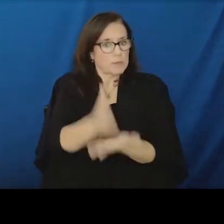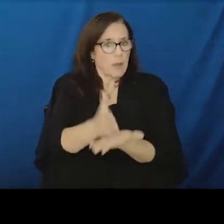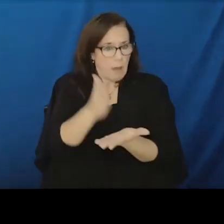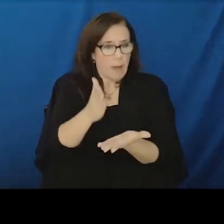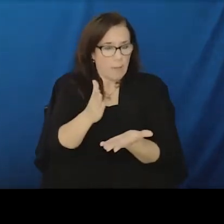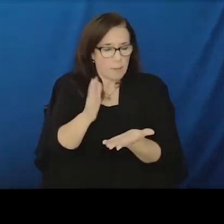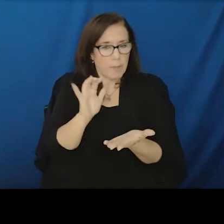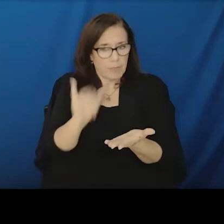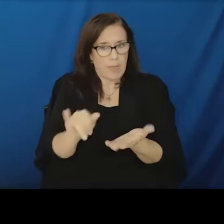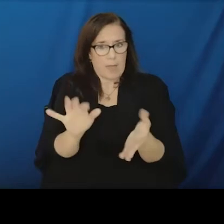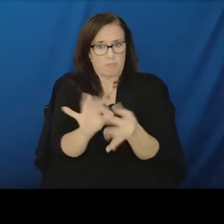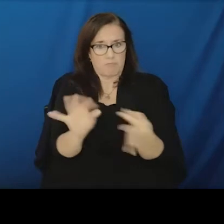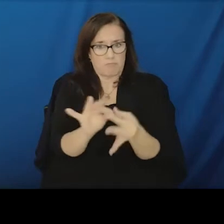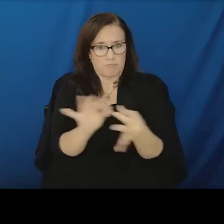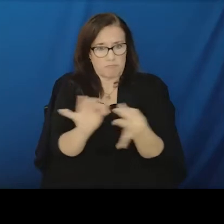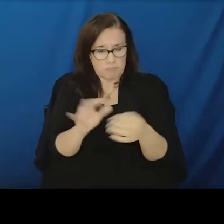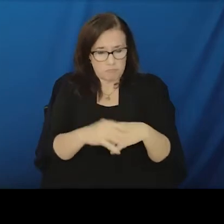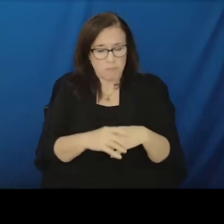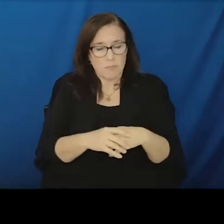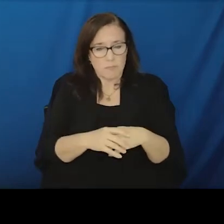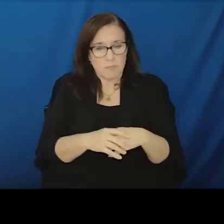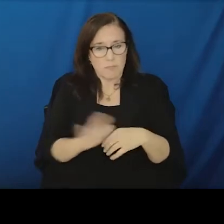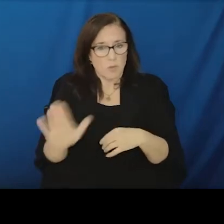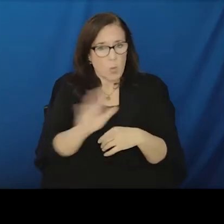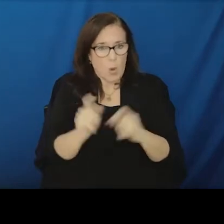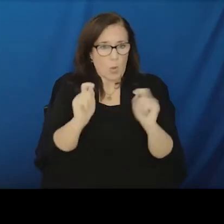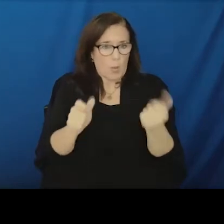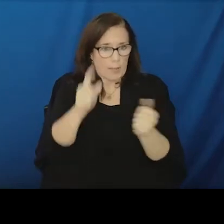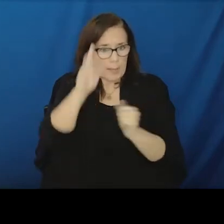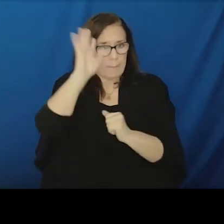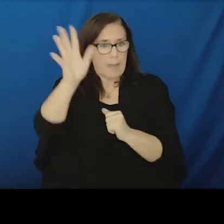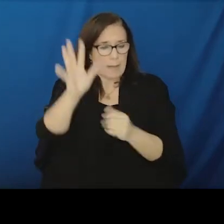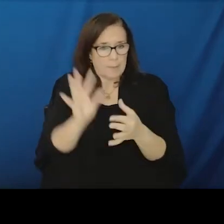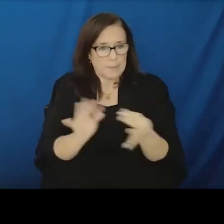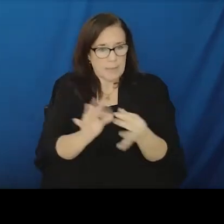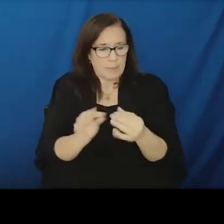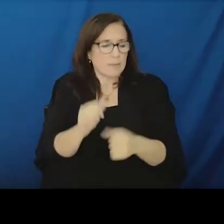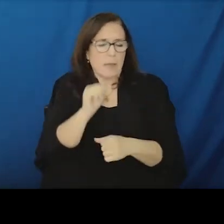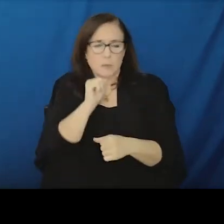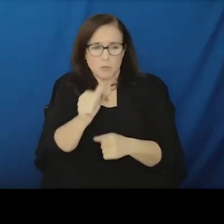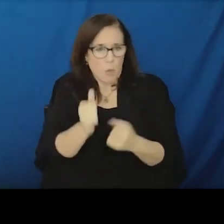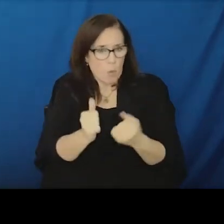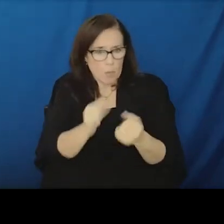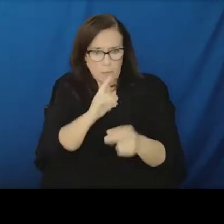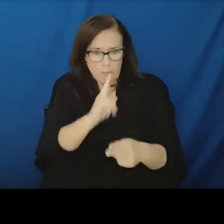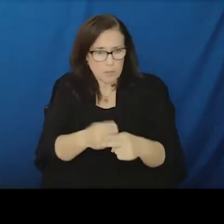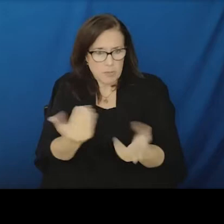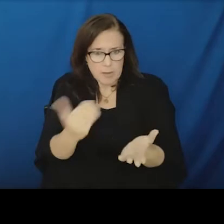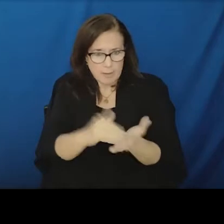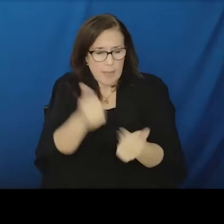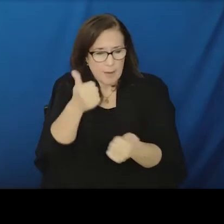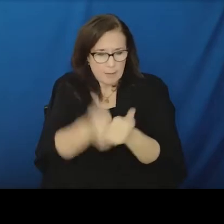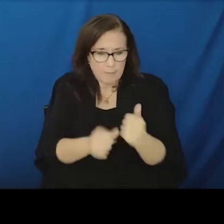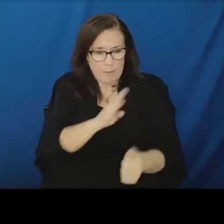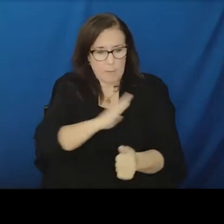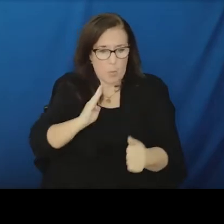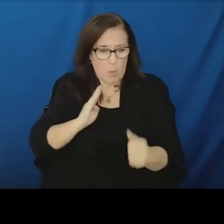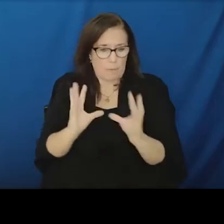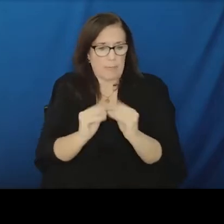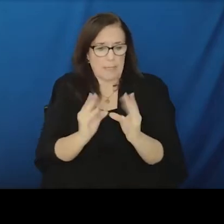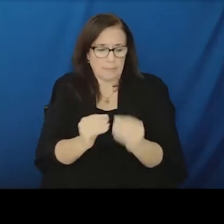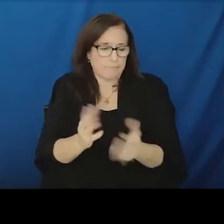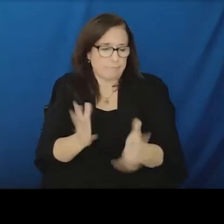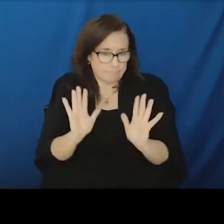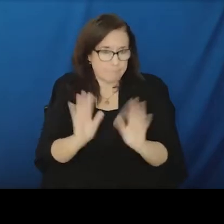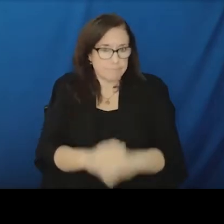hastily conceived statement and certainly not bring it up every board meeting. That's all I have to say.